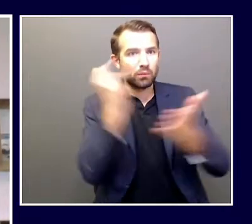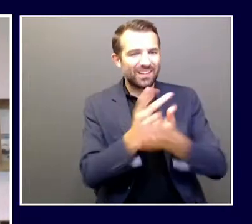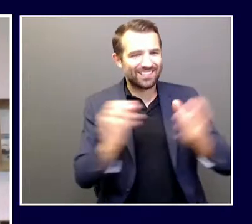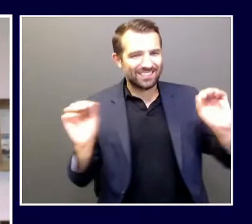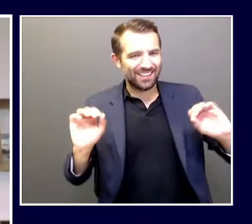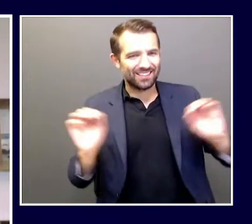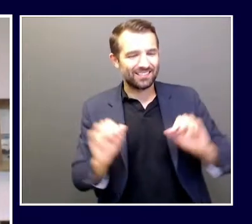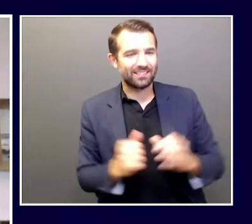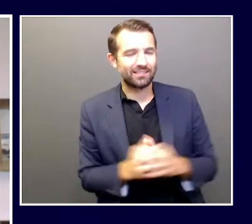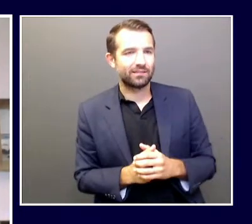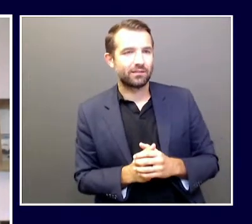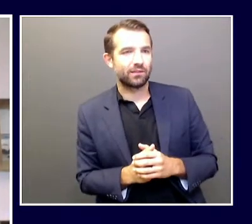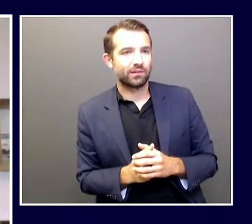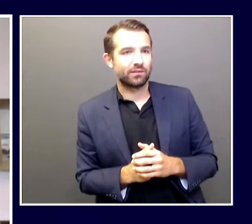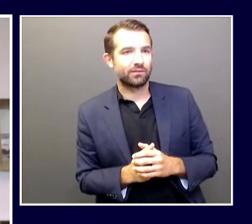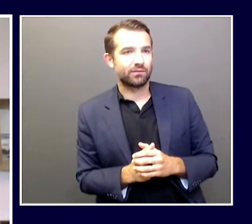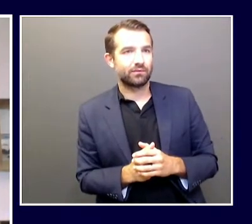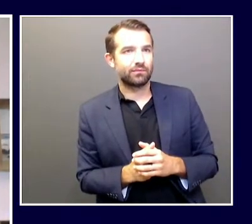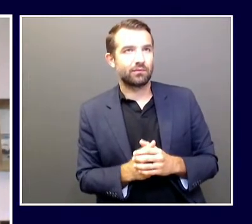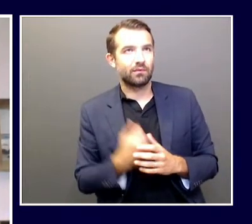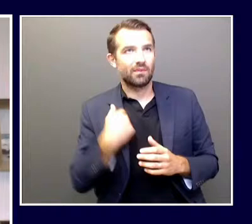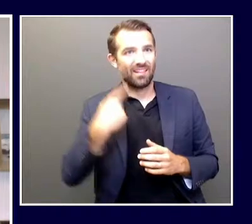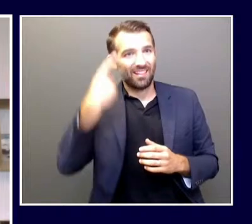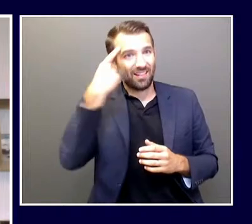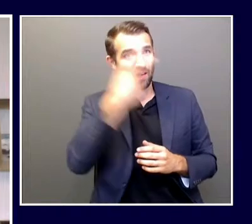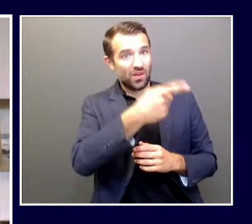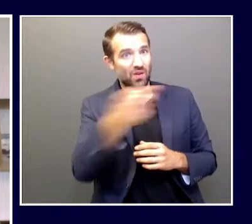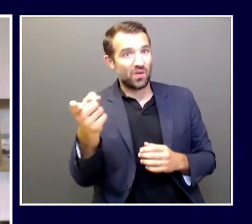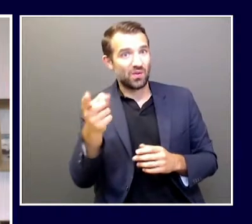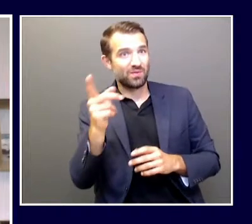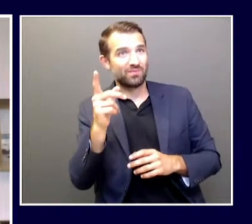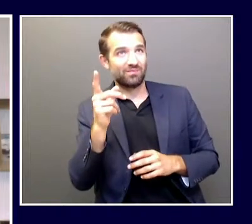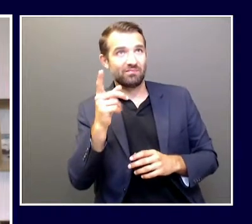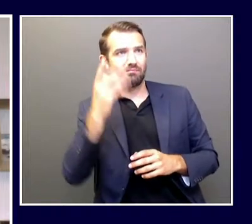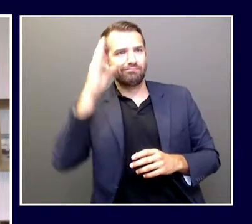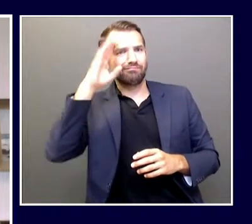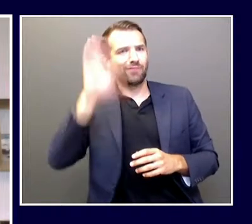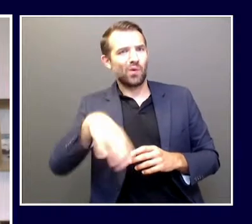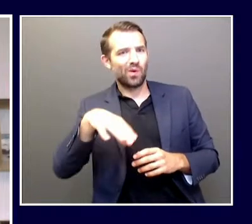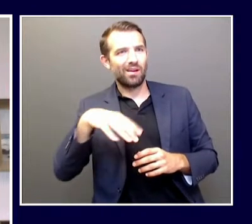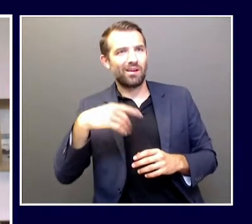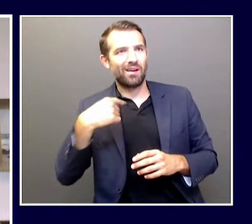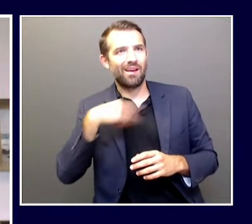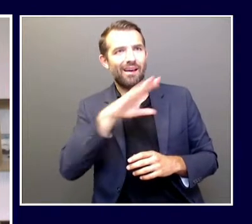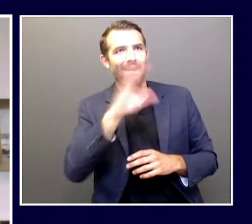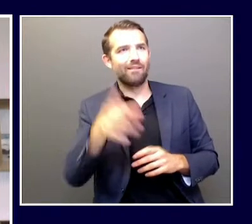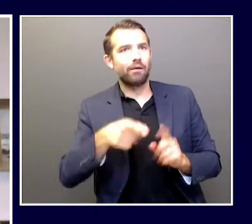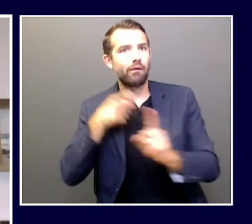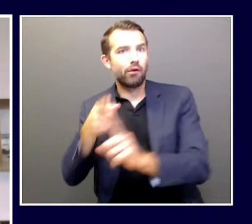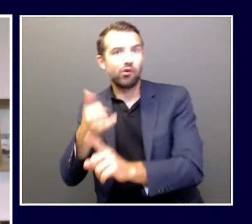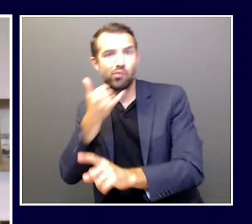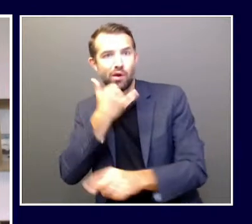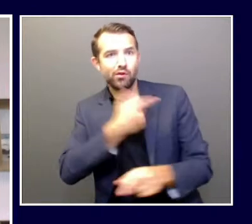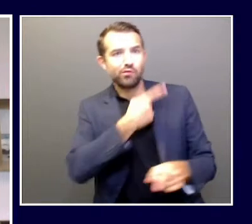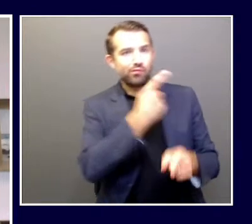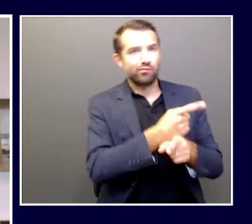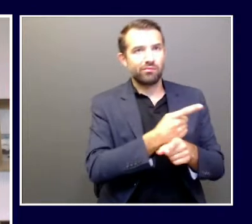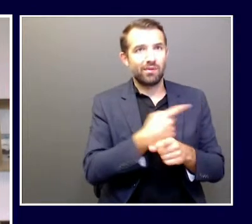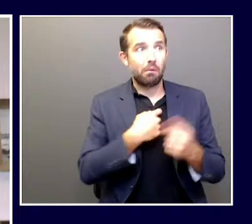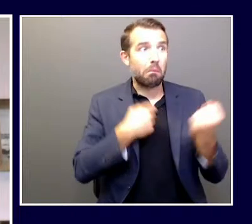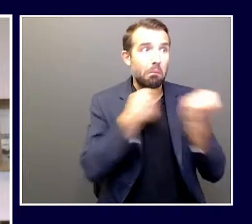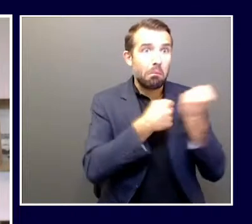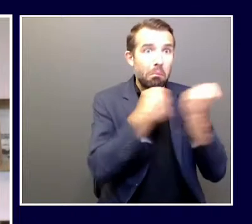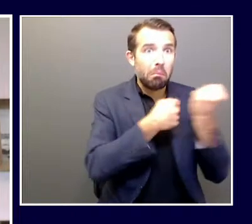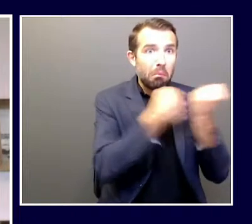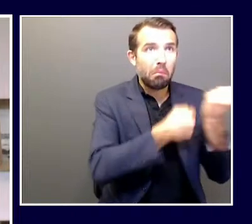is never to be me versus them, us versus them, antagonistic in any way, shape, or form. If there are healthcare